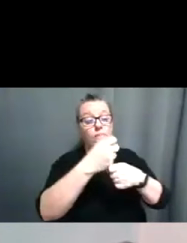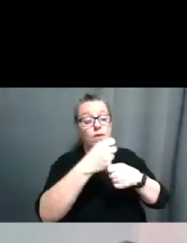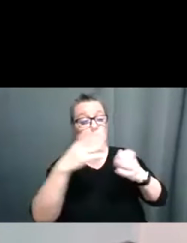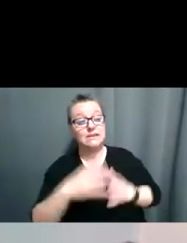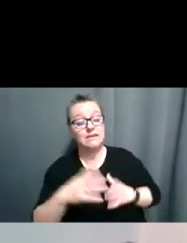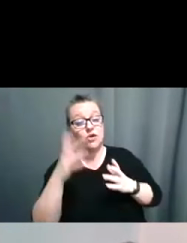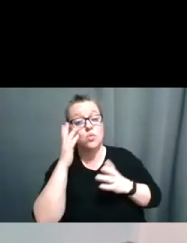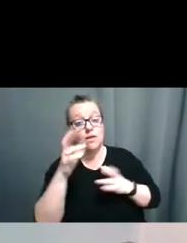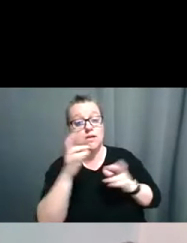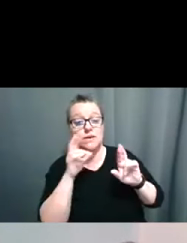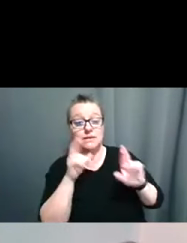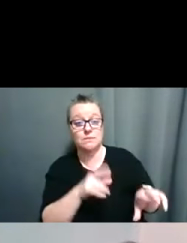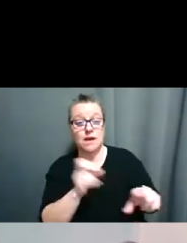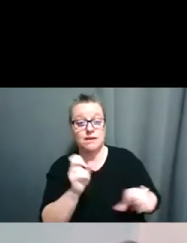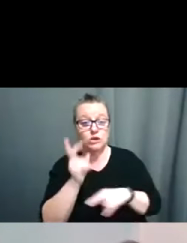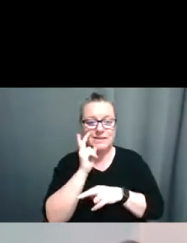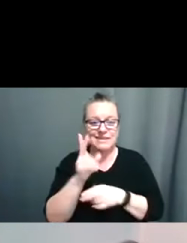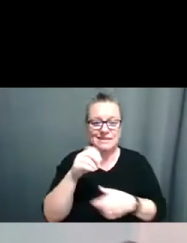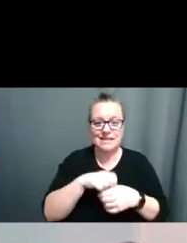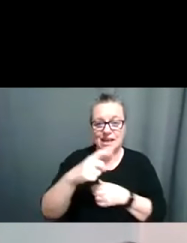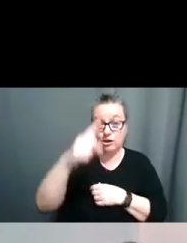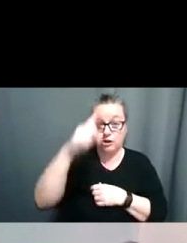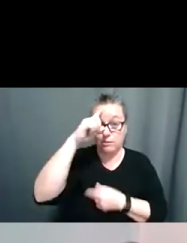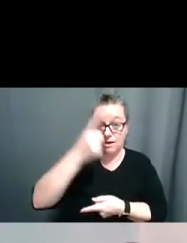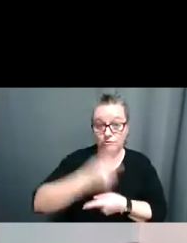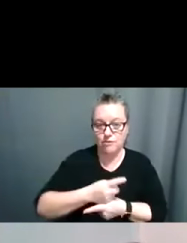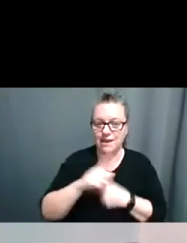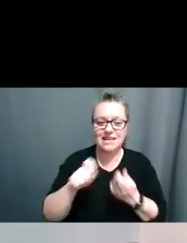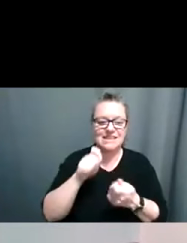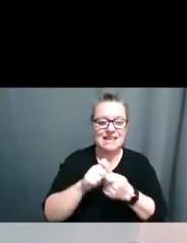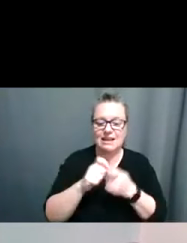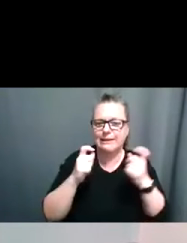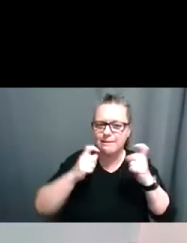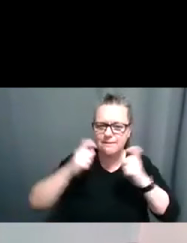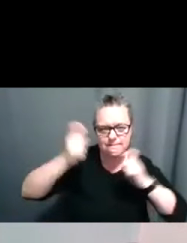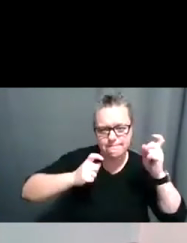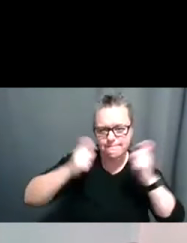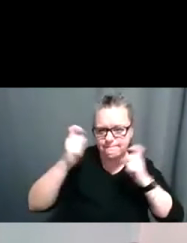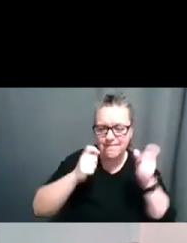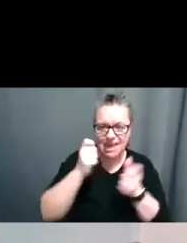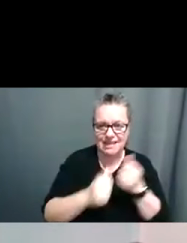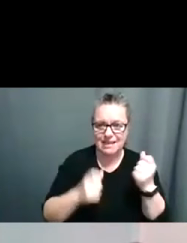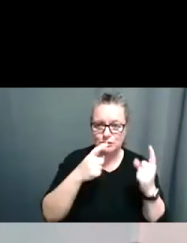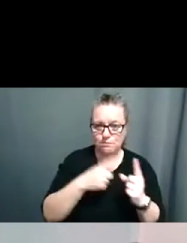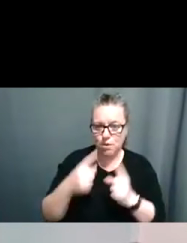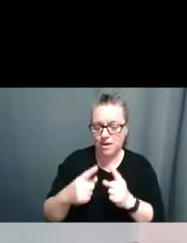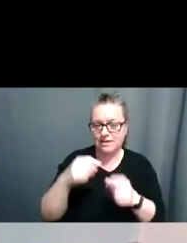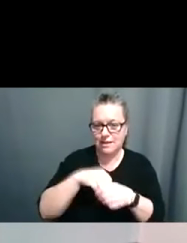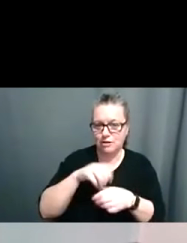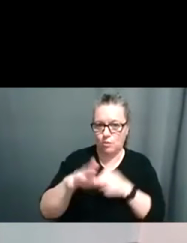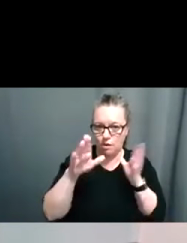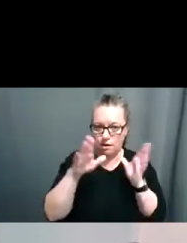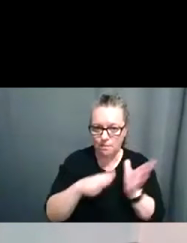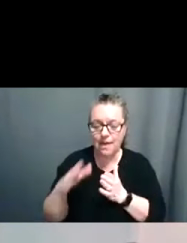to respond. You can see it in your mind, can't you? Exactly the face they'll make at each point in your thoughtful plan and